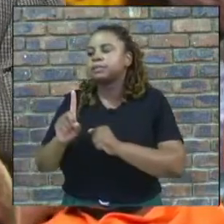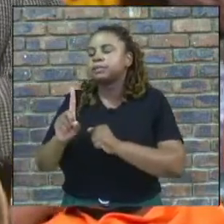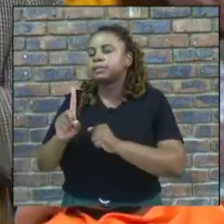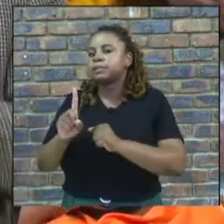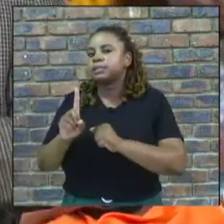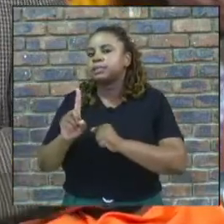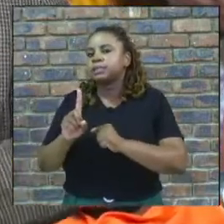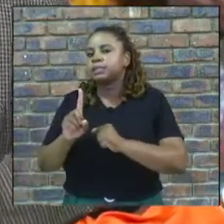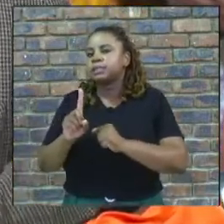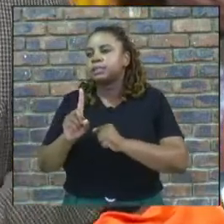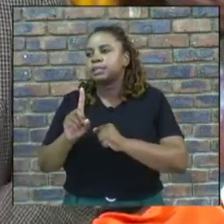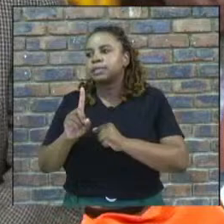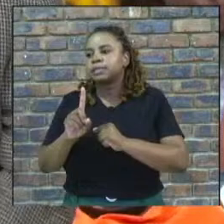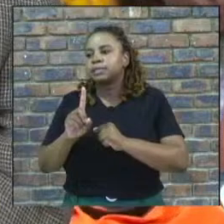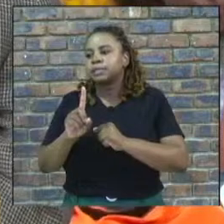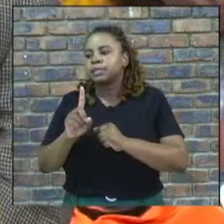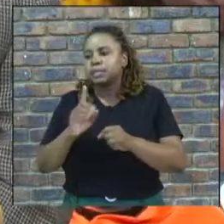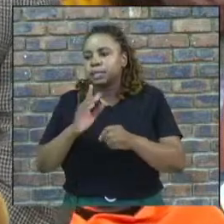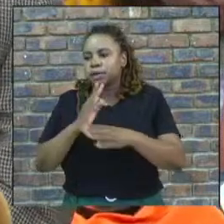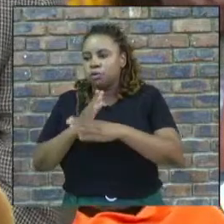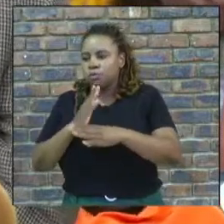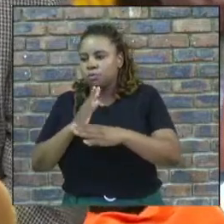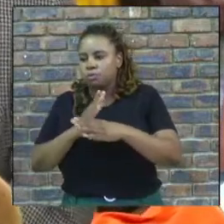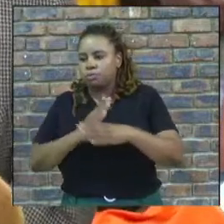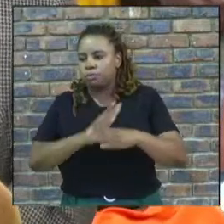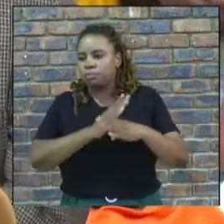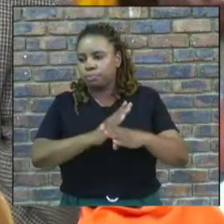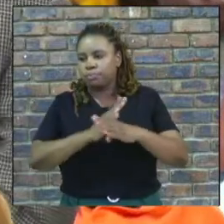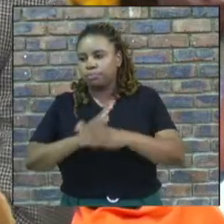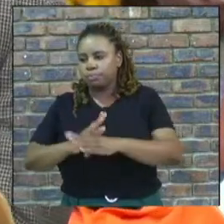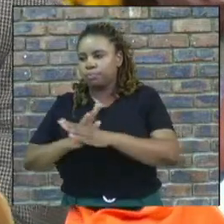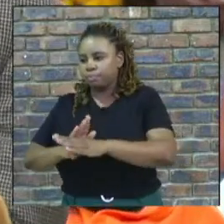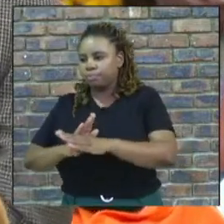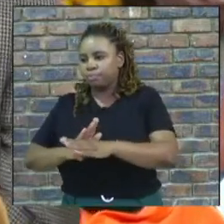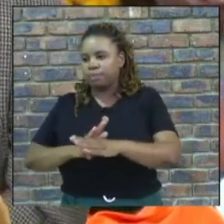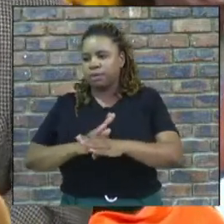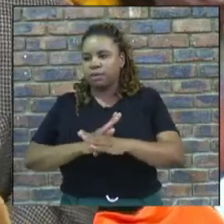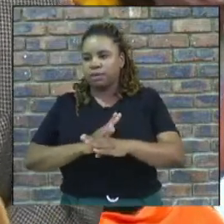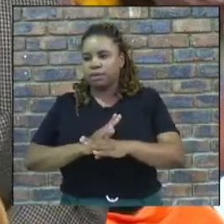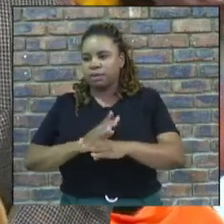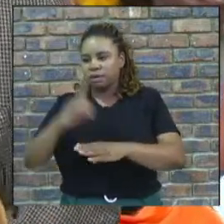or abadevelopayo. Ama red tapes asesemaningi because there are people